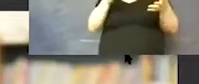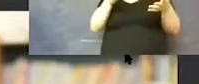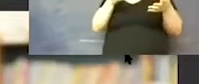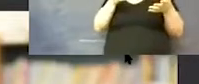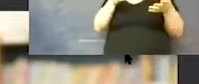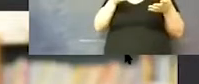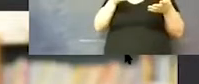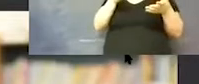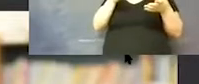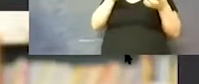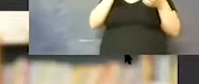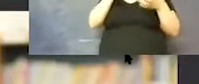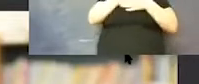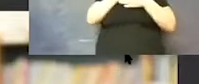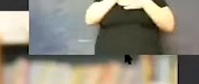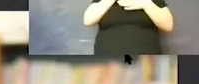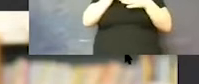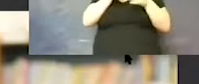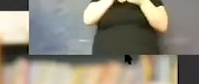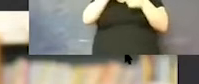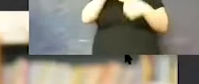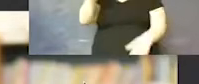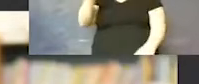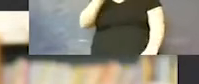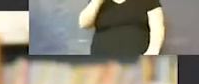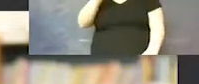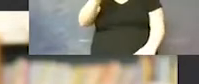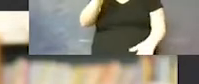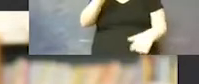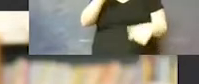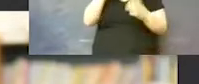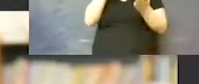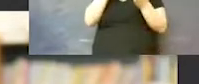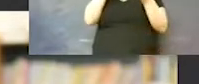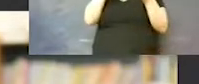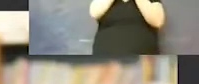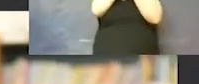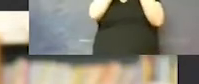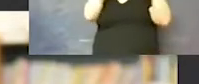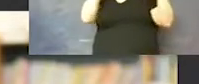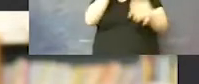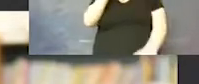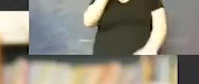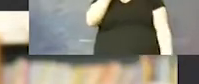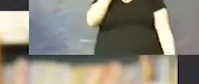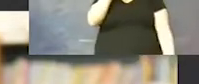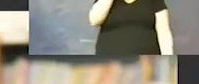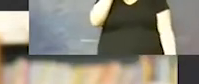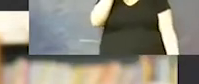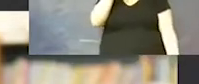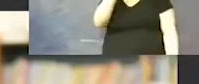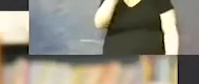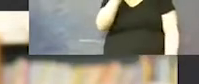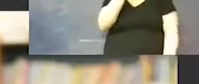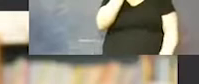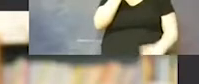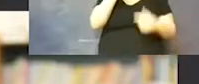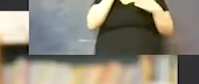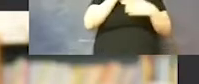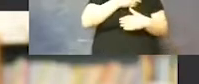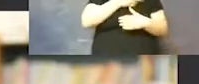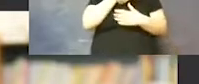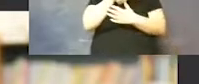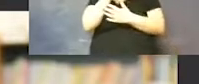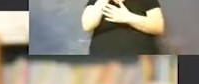ISD Reimagining Education website and share with you that there is a lot of great information on that